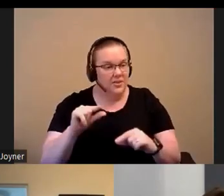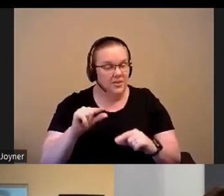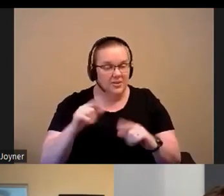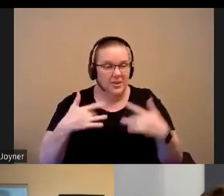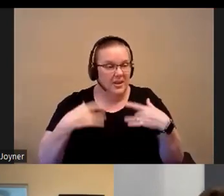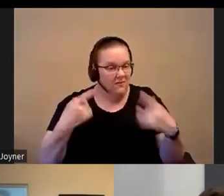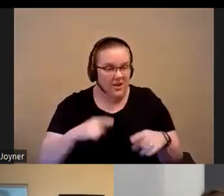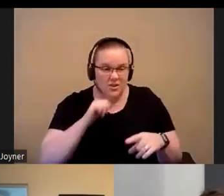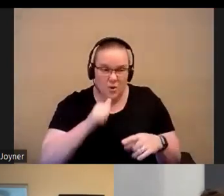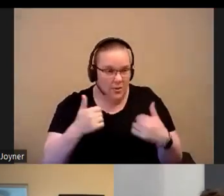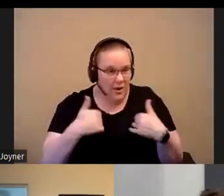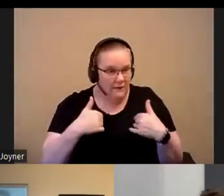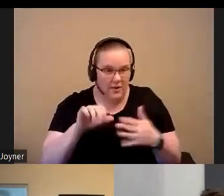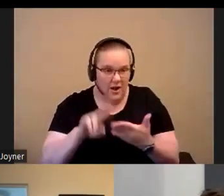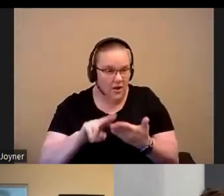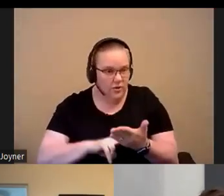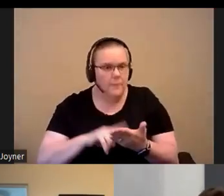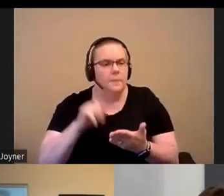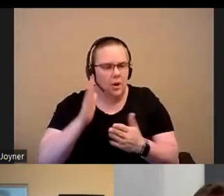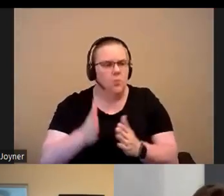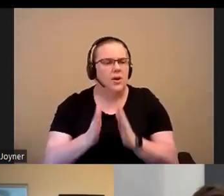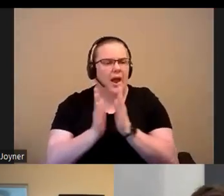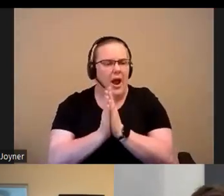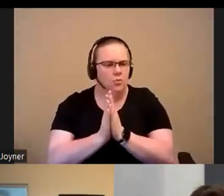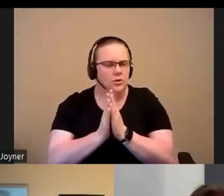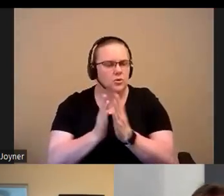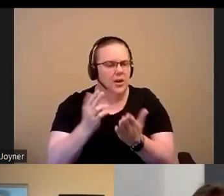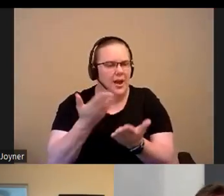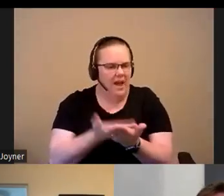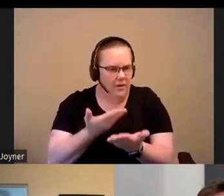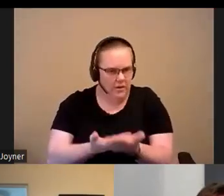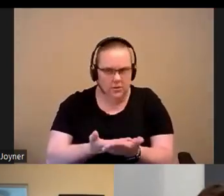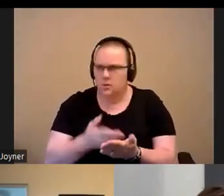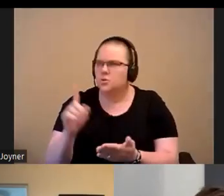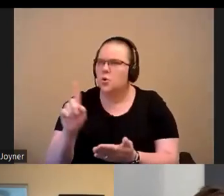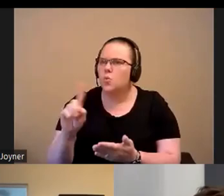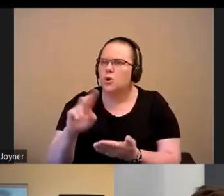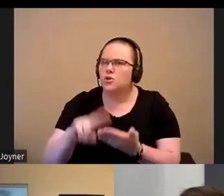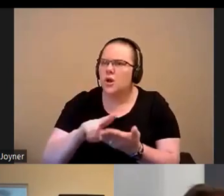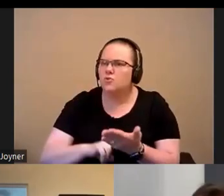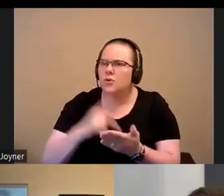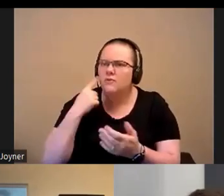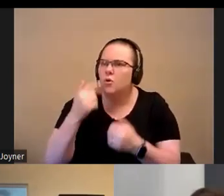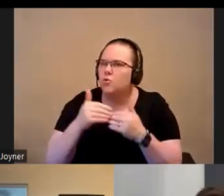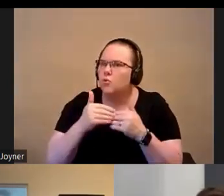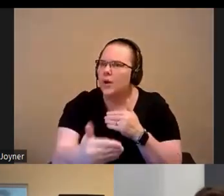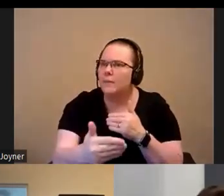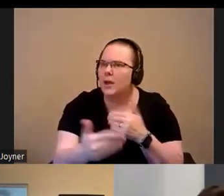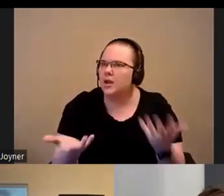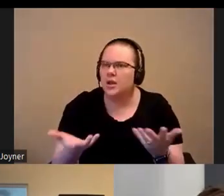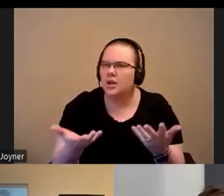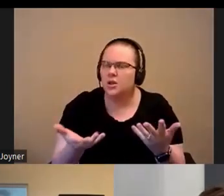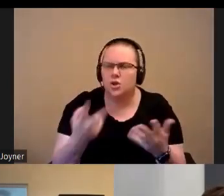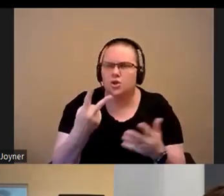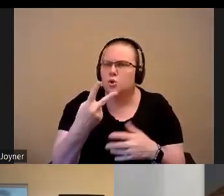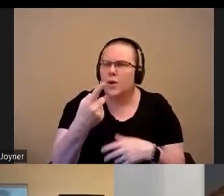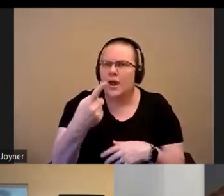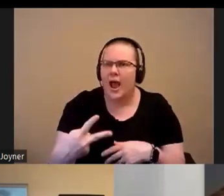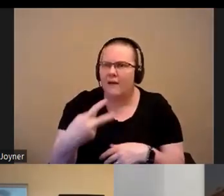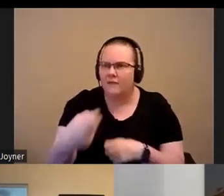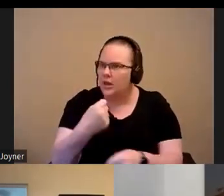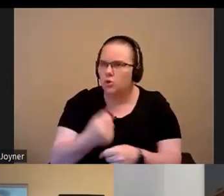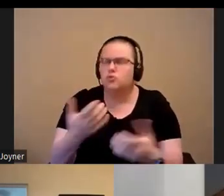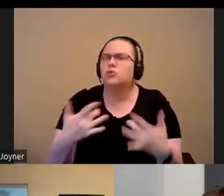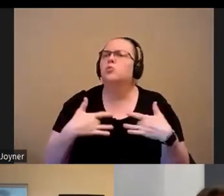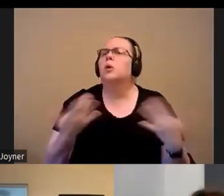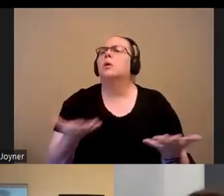contracts, they're going to issue a request for evidence that says, well, where are the contracts for all for the remaining, you know, 2.5 years?